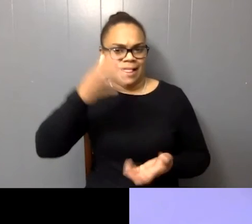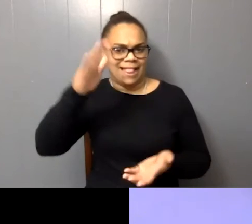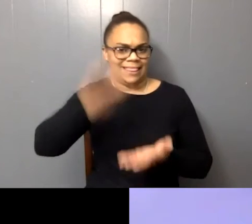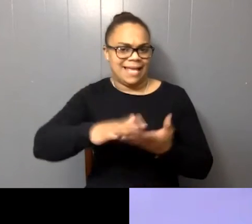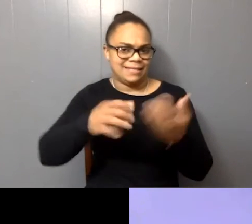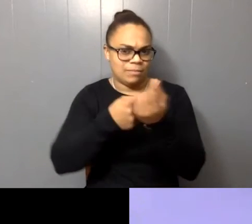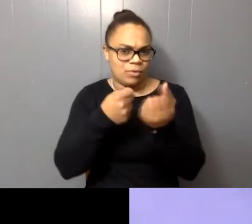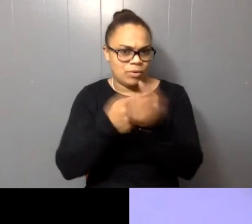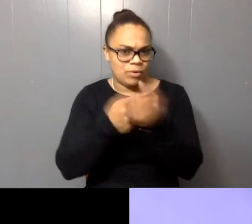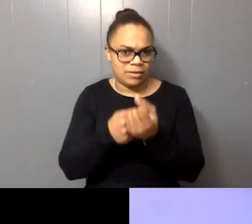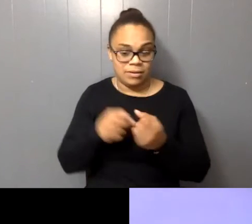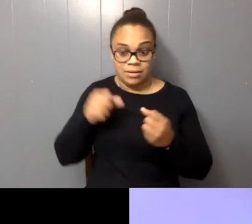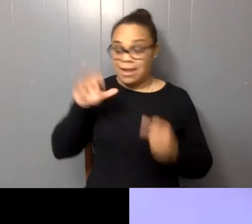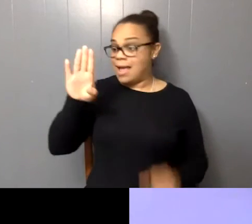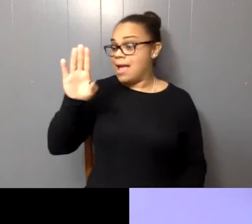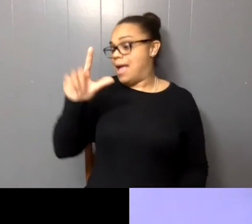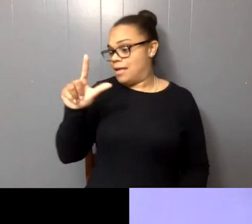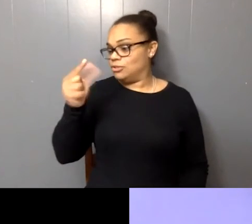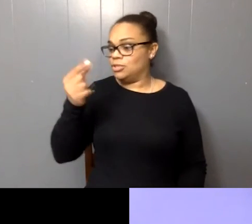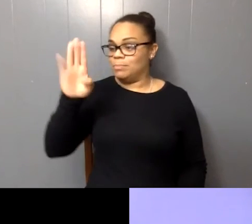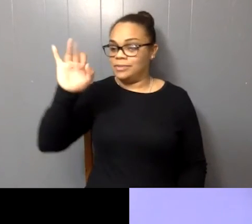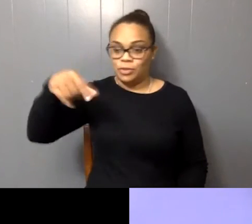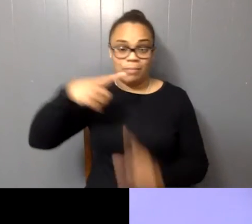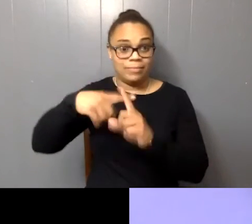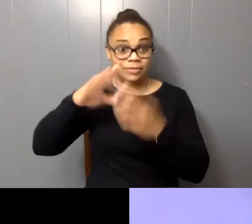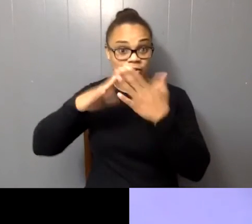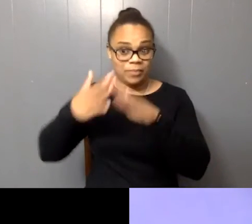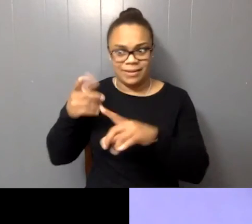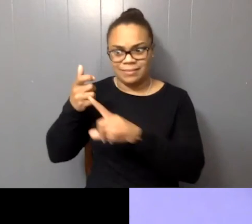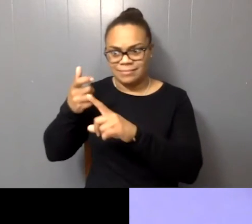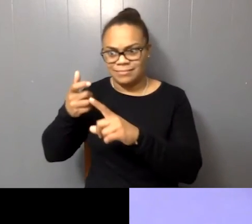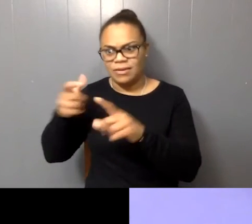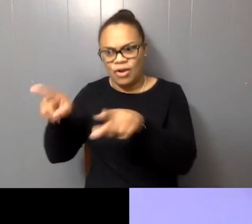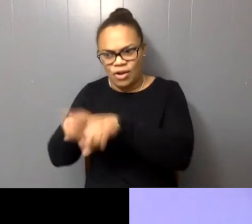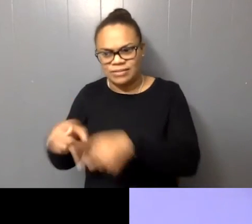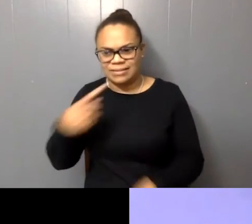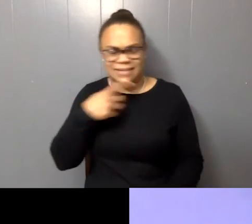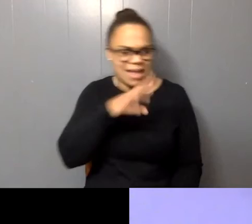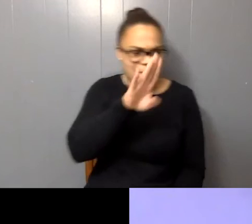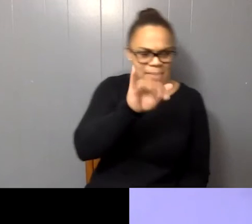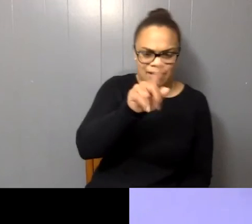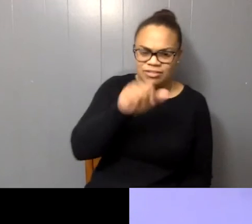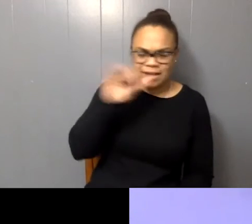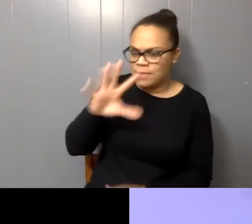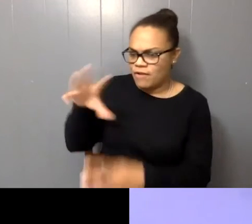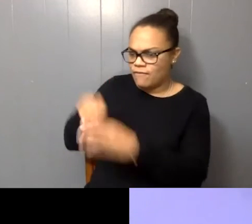that bisexuality like shouldn't be part of the LGBTQ plus community.